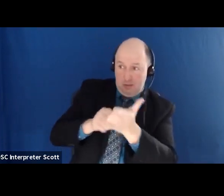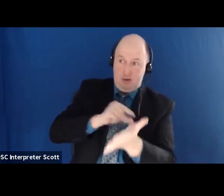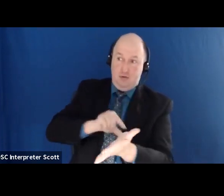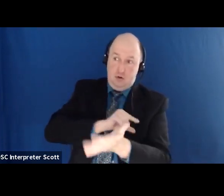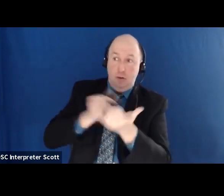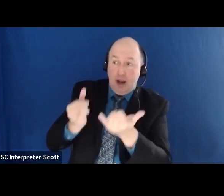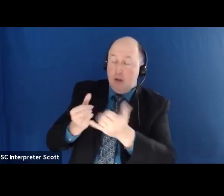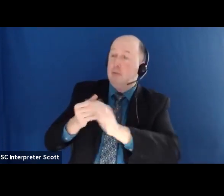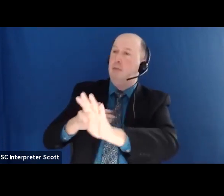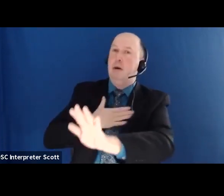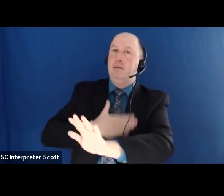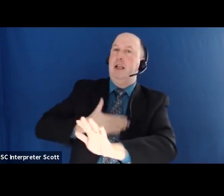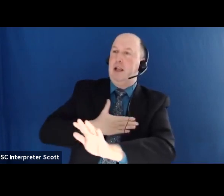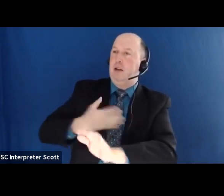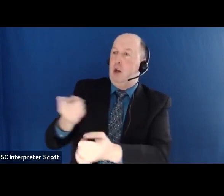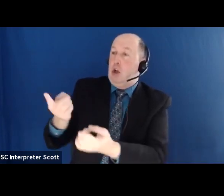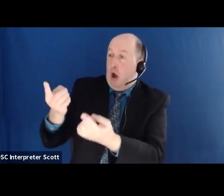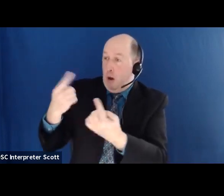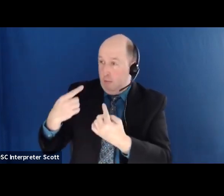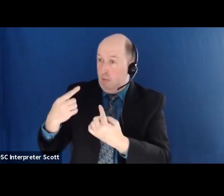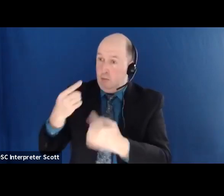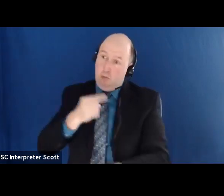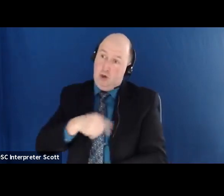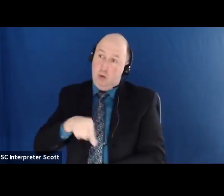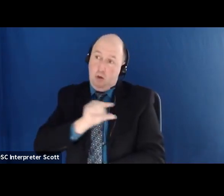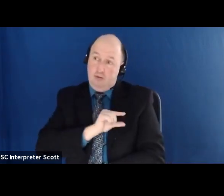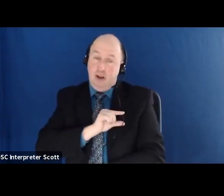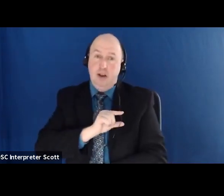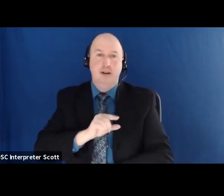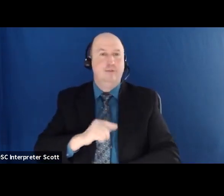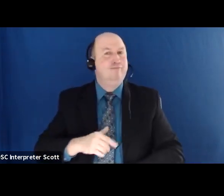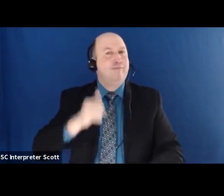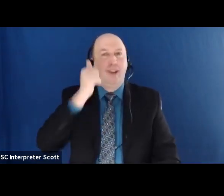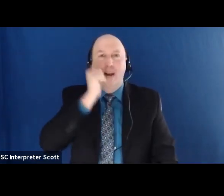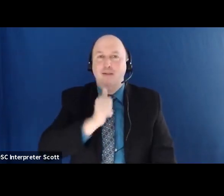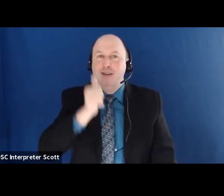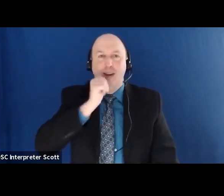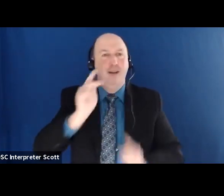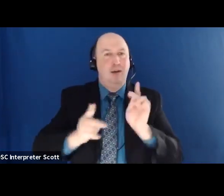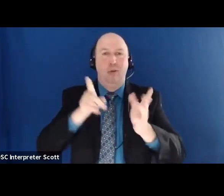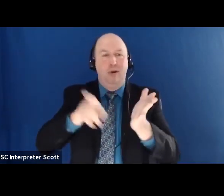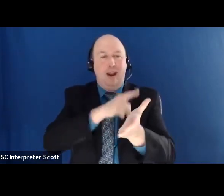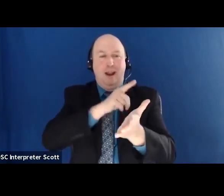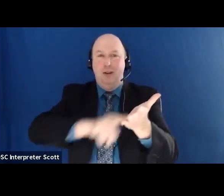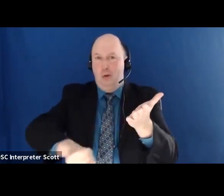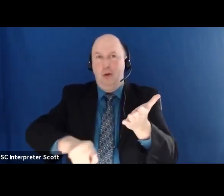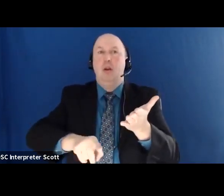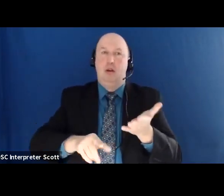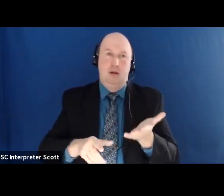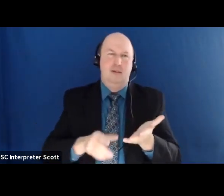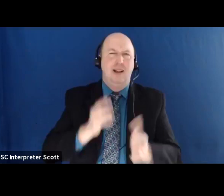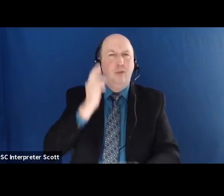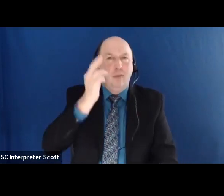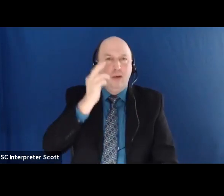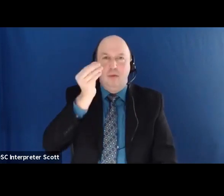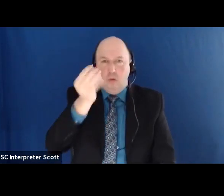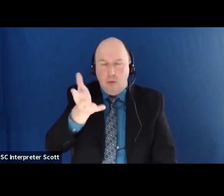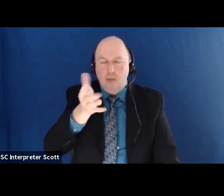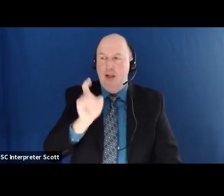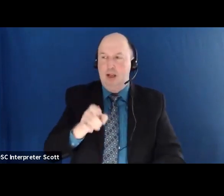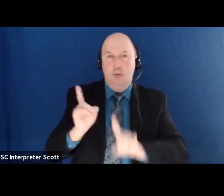say, please, come back when you are eligible. We have cancellations daily. And that's why we keep on saying you need to come back and visit some of these